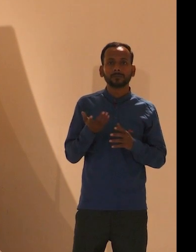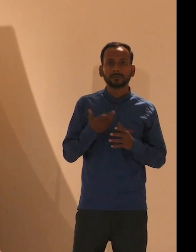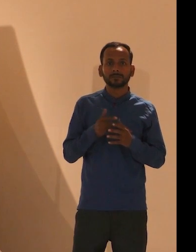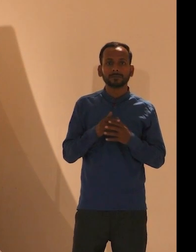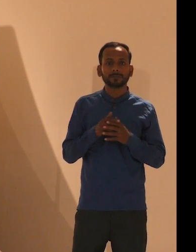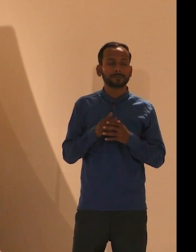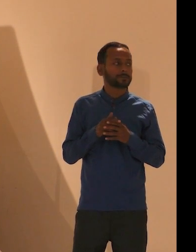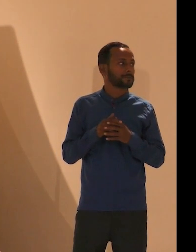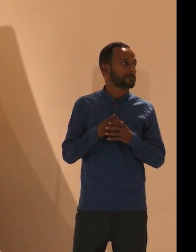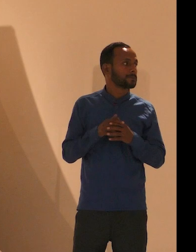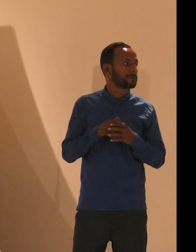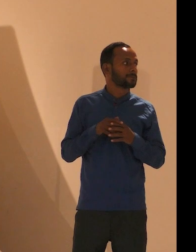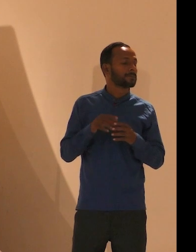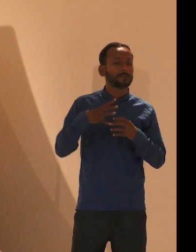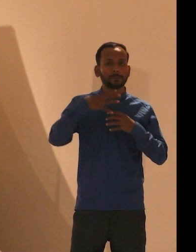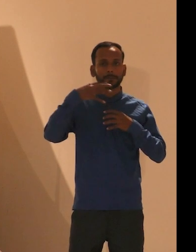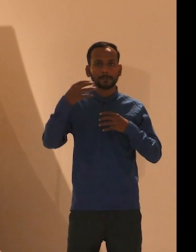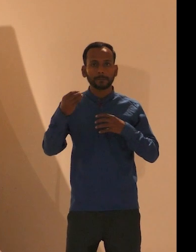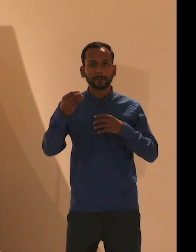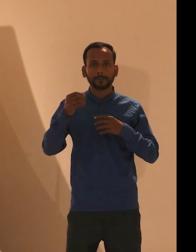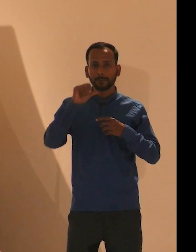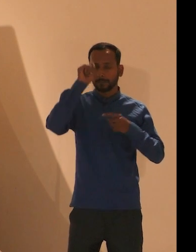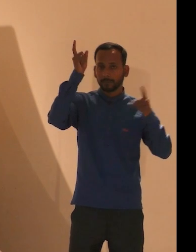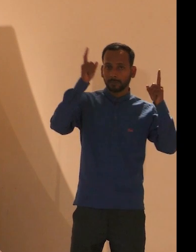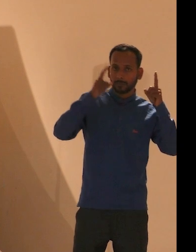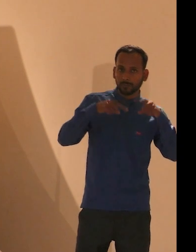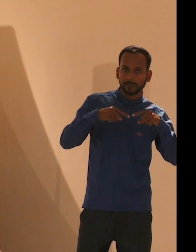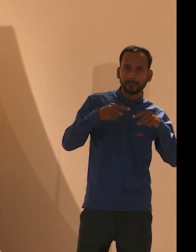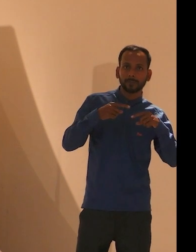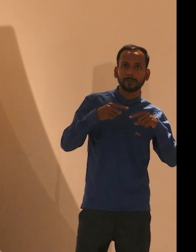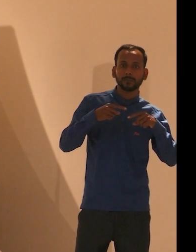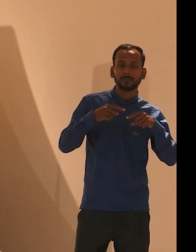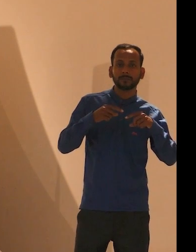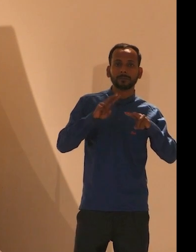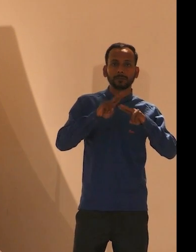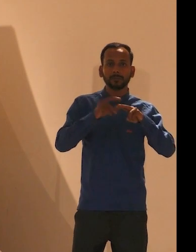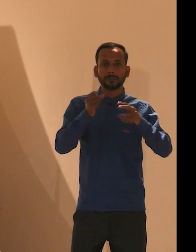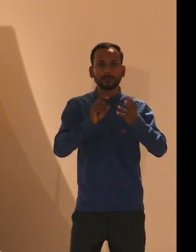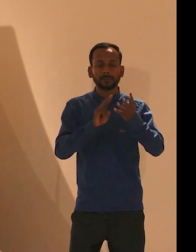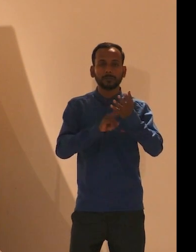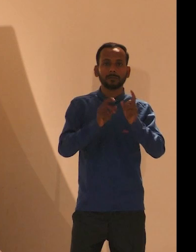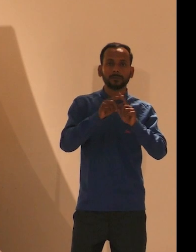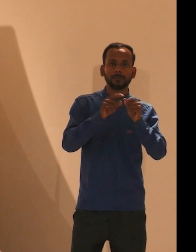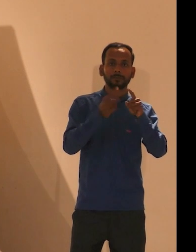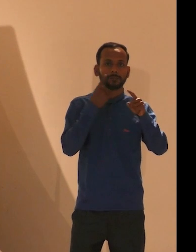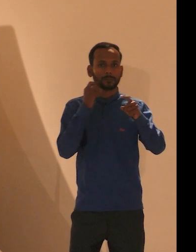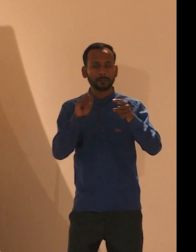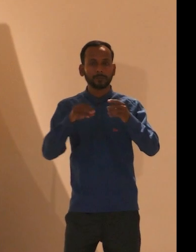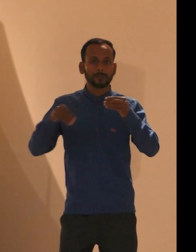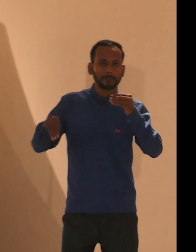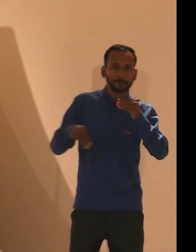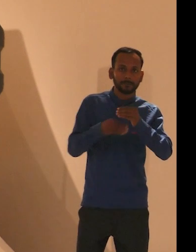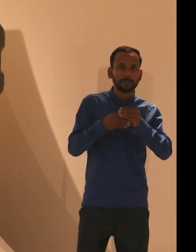is, again, India Foundation for the Arts has given us the opportunity for engaging with